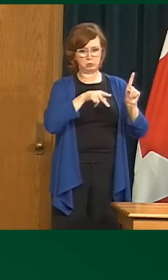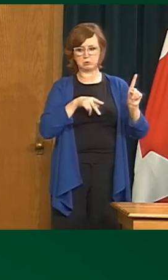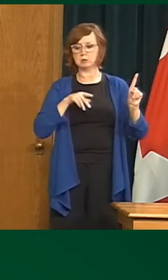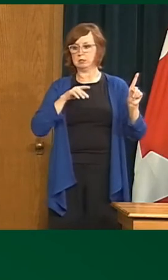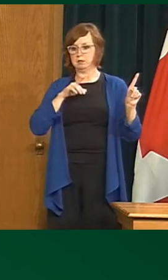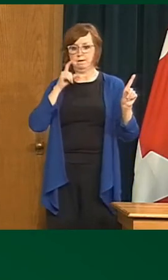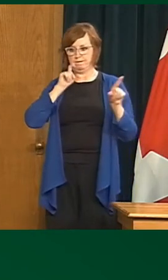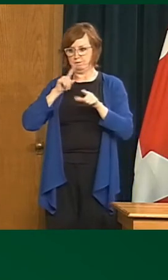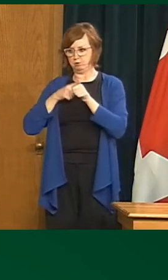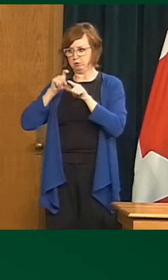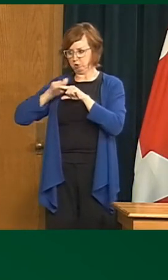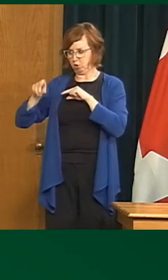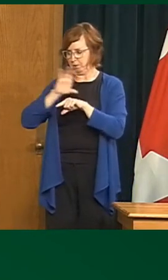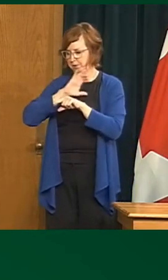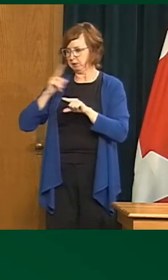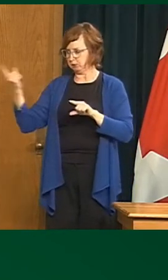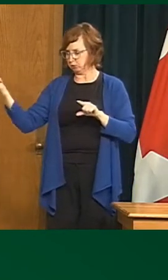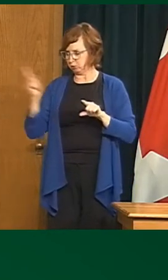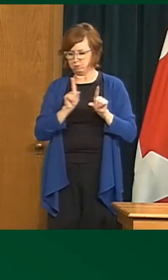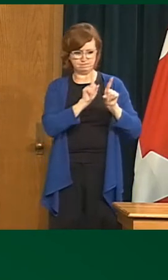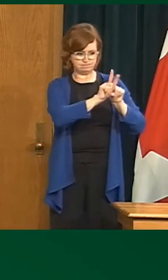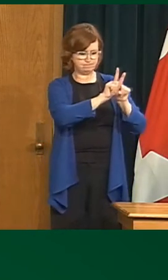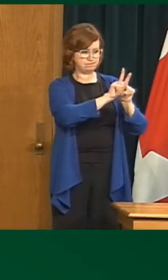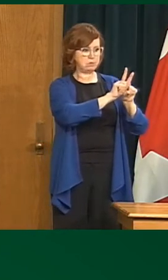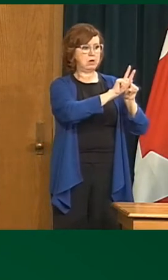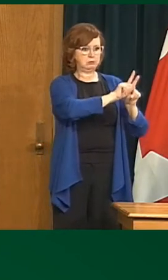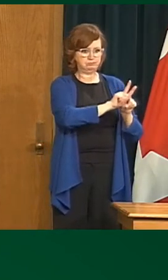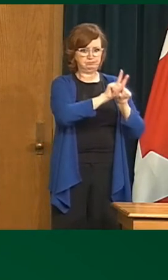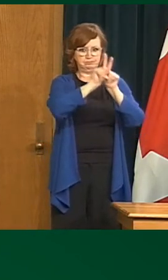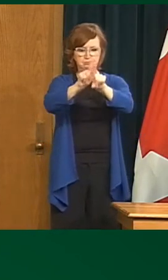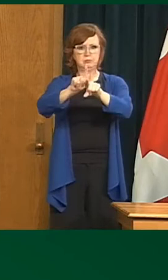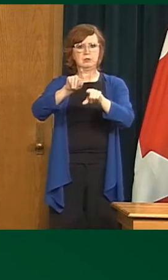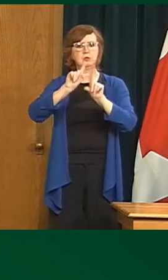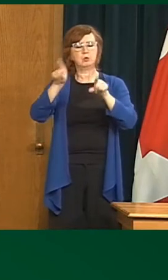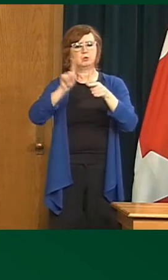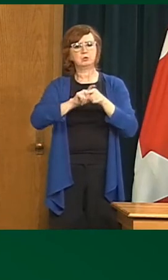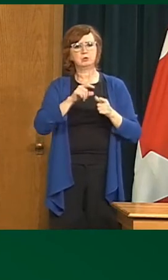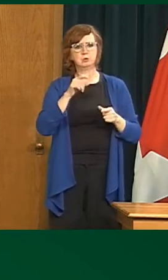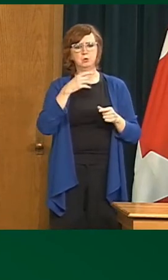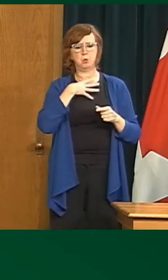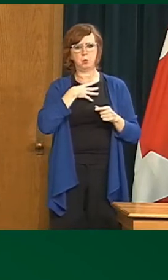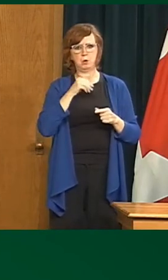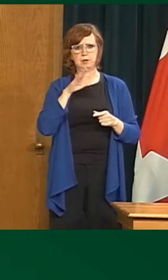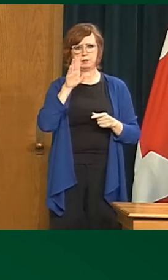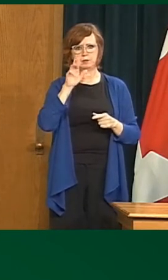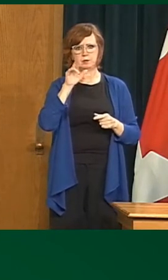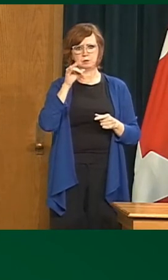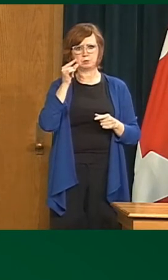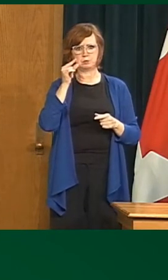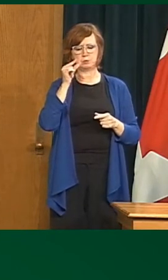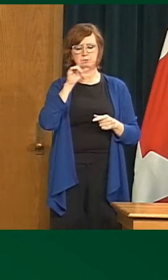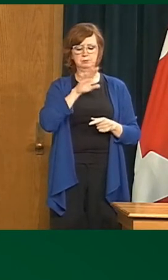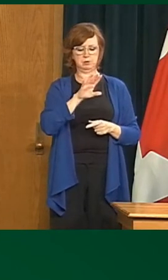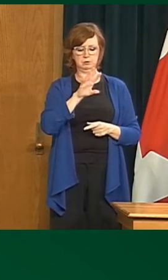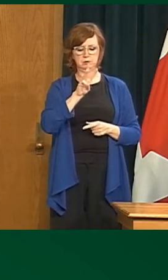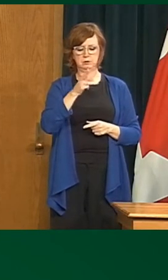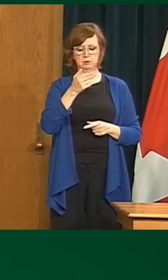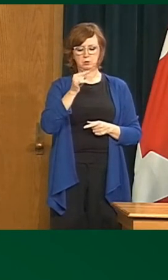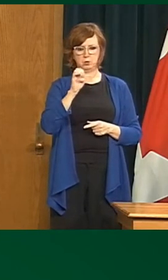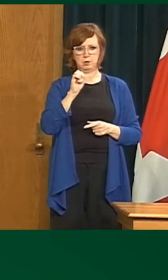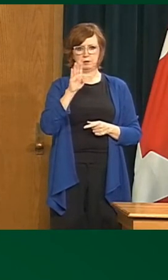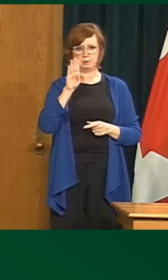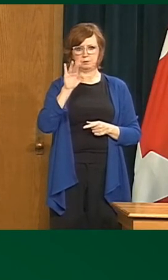it becomes a necessity to put the individual into the Whitebirch Quarantine Center until they are no longer